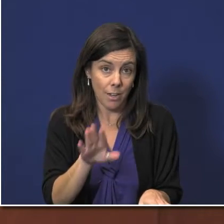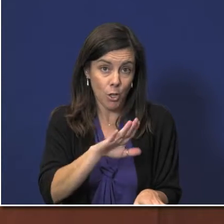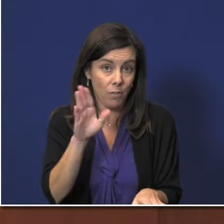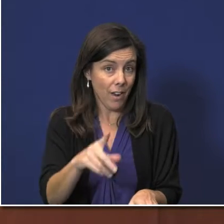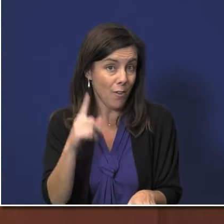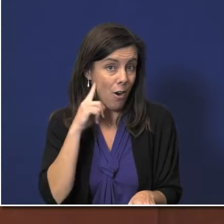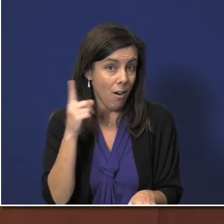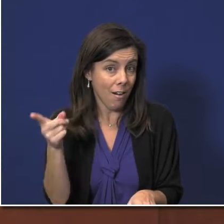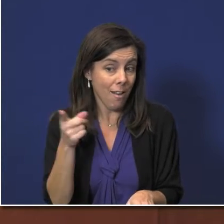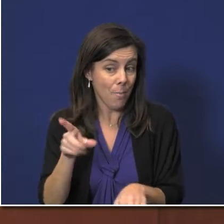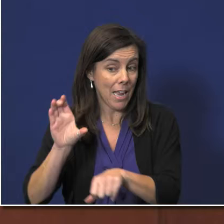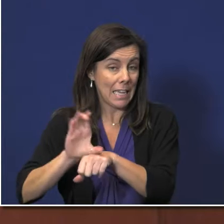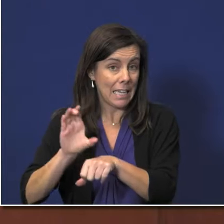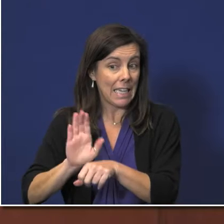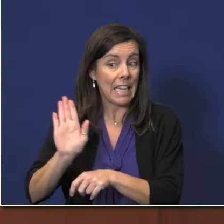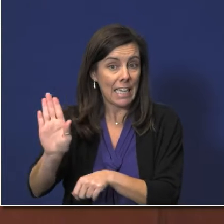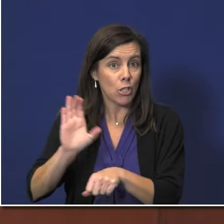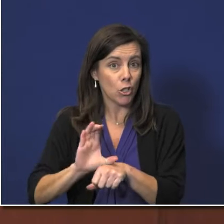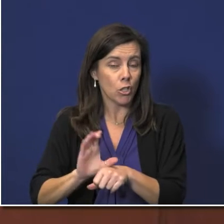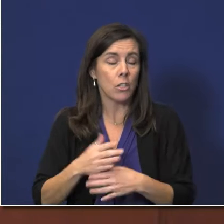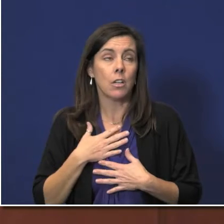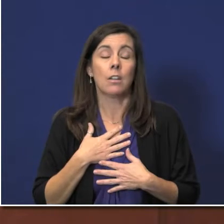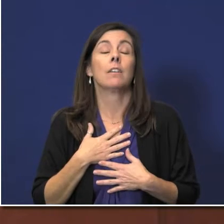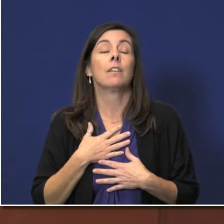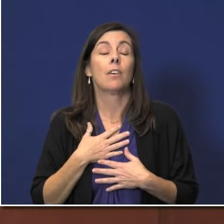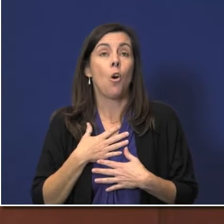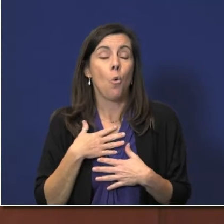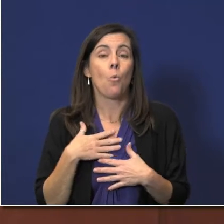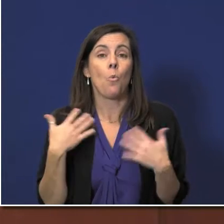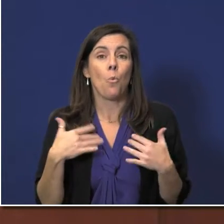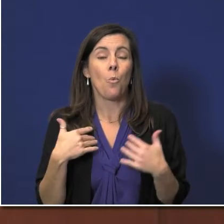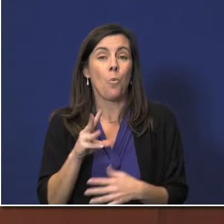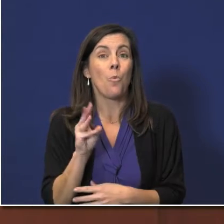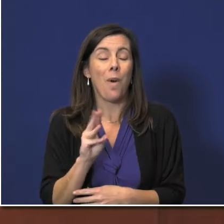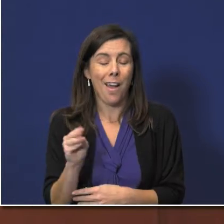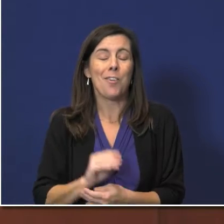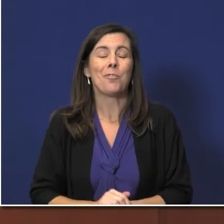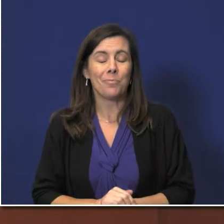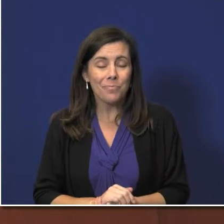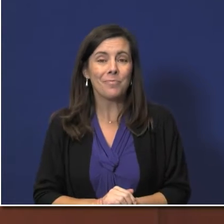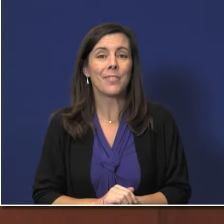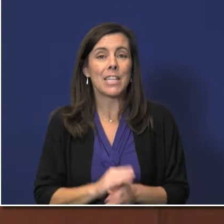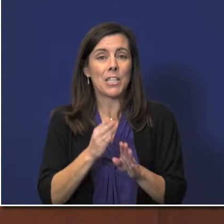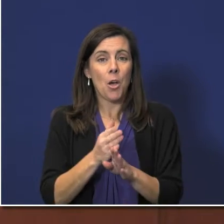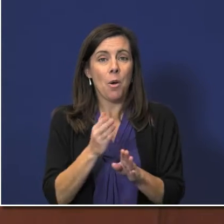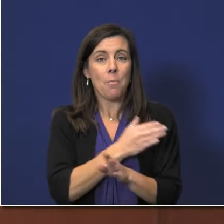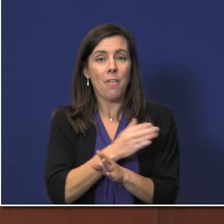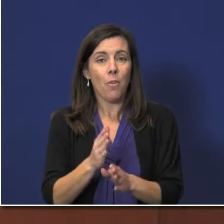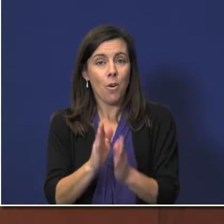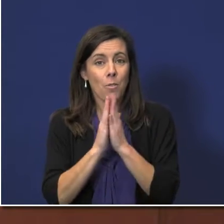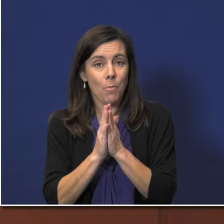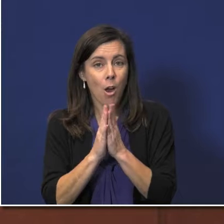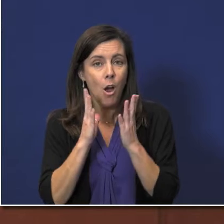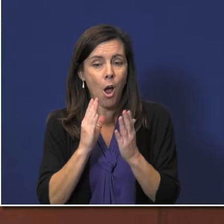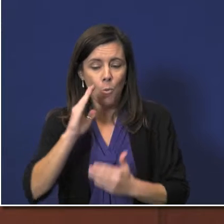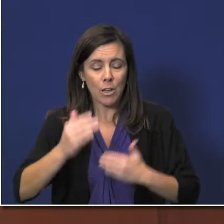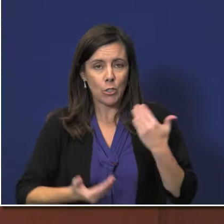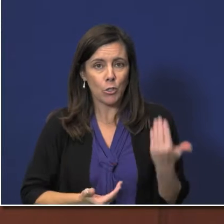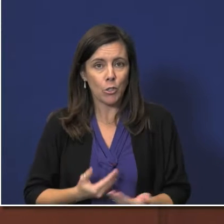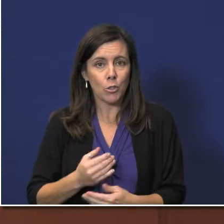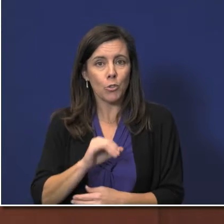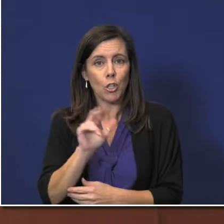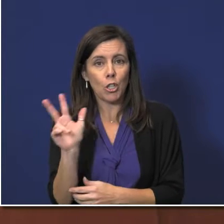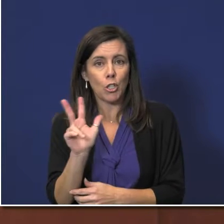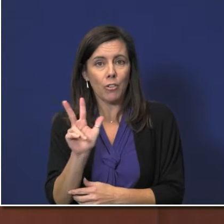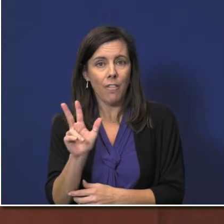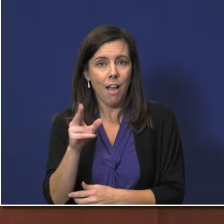it is an event. I'm just going to tell you. Before the invocation, I would like to introduce the Jersey Village High